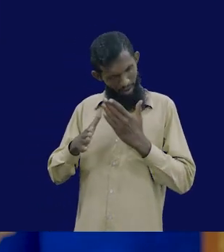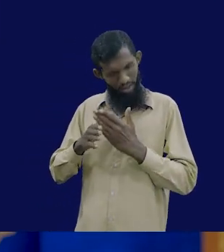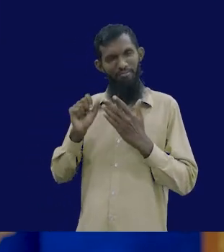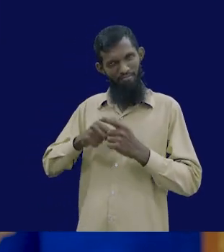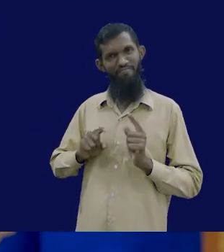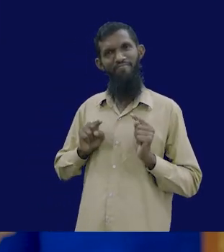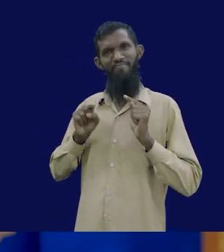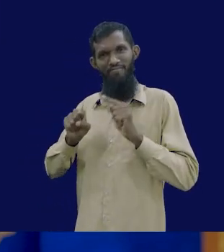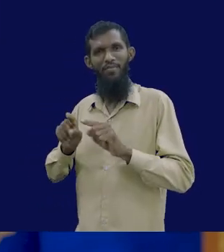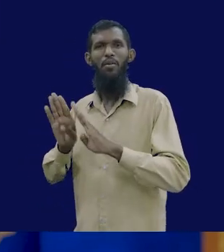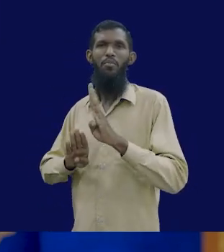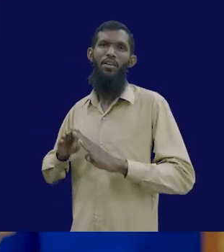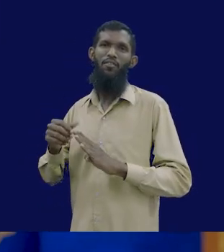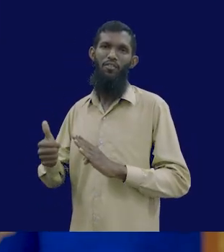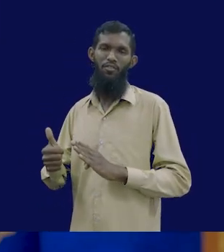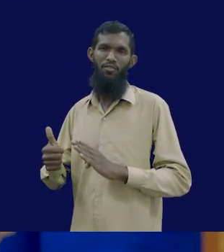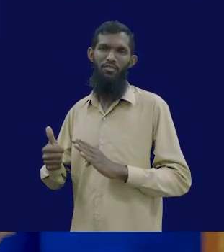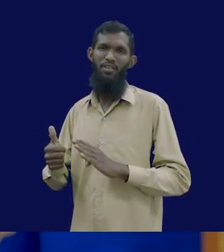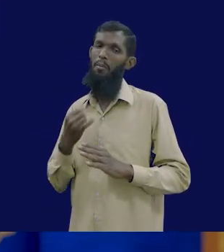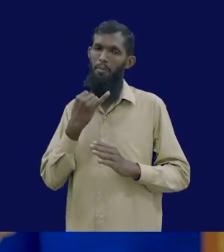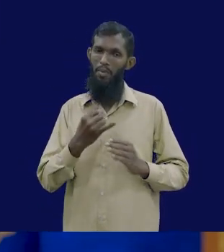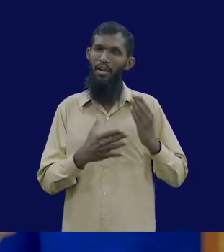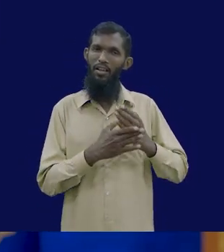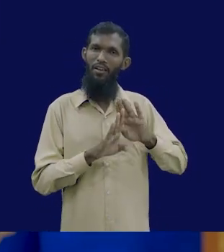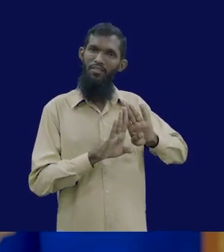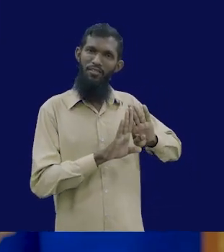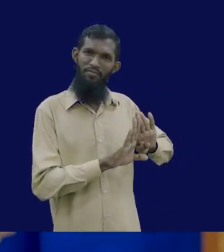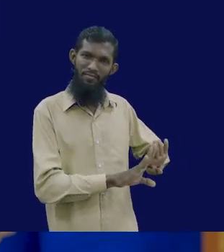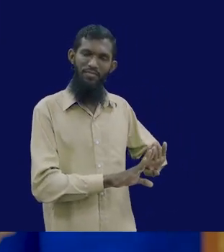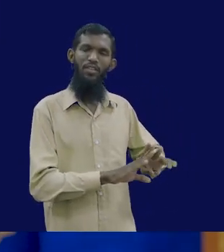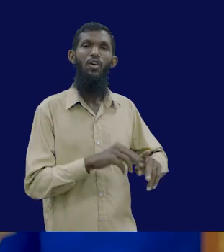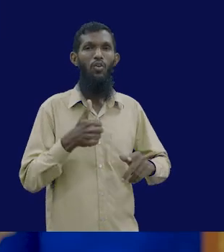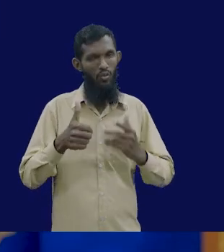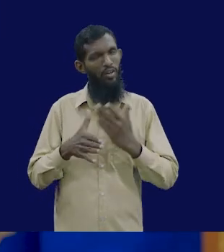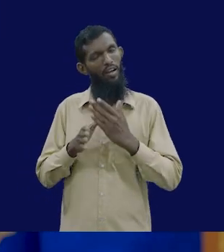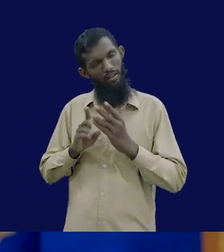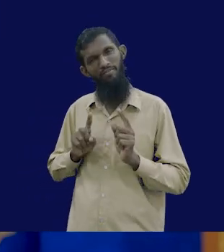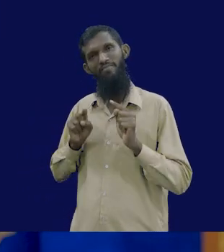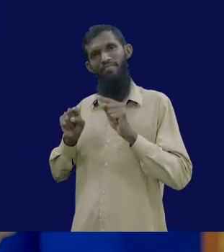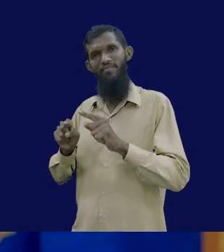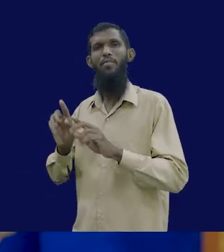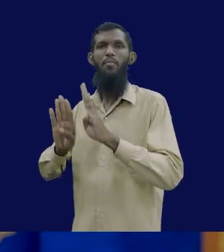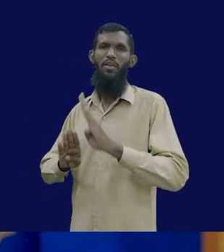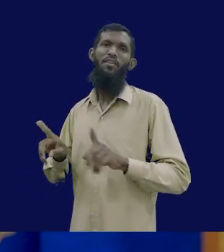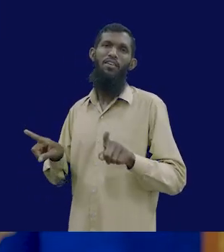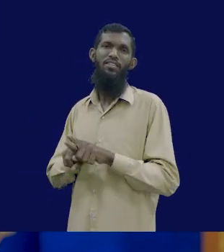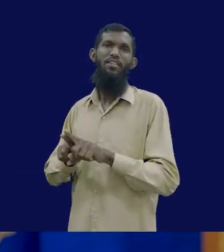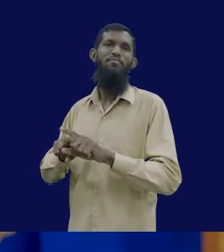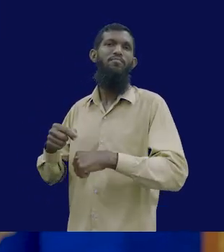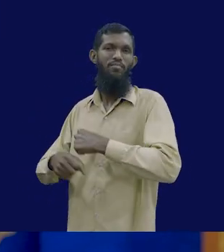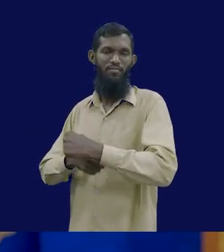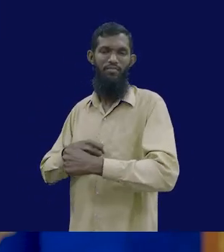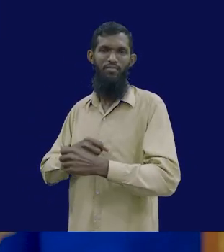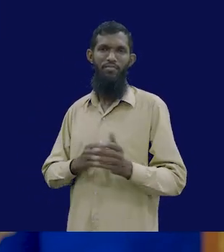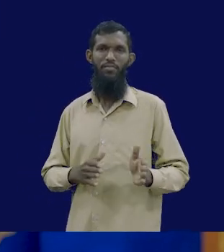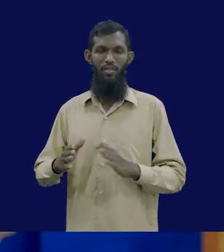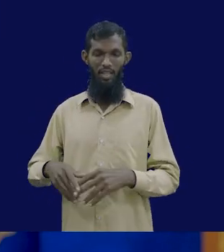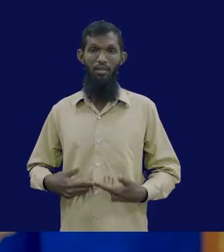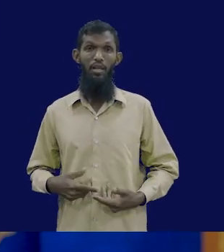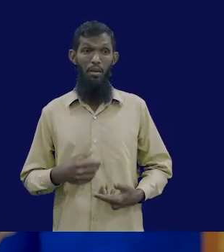in acts of worship and in obedience to Allah subhanahu wa ta'ala. the fasting person should avoid